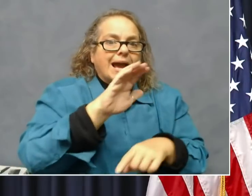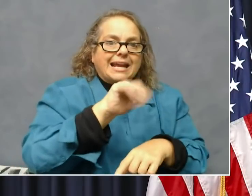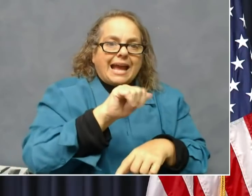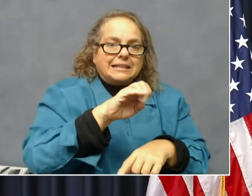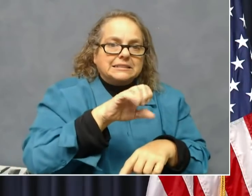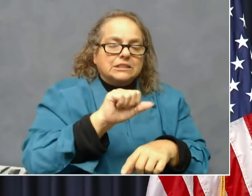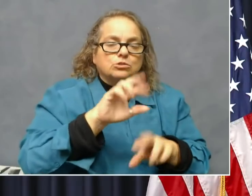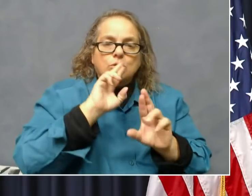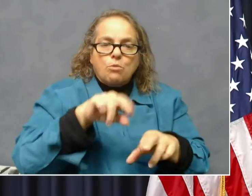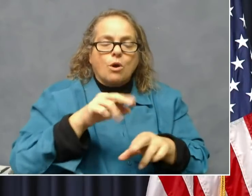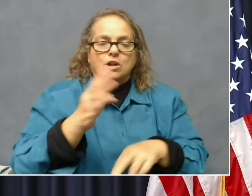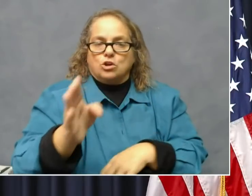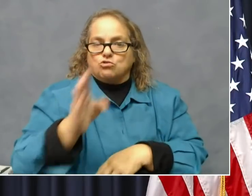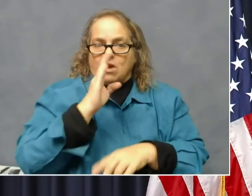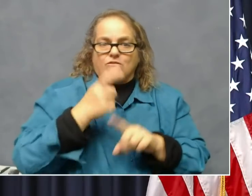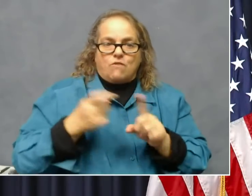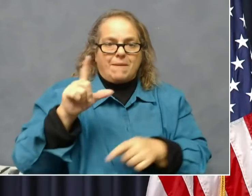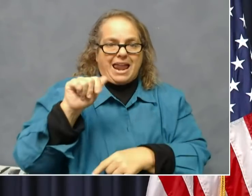labs, meaning we get